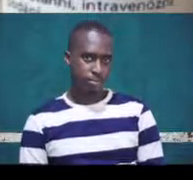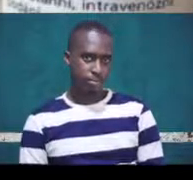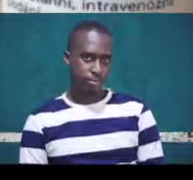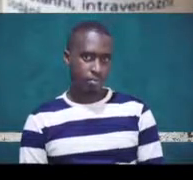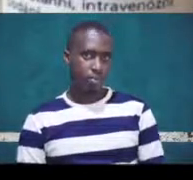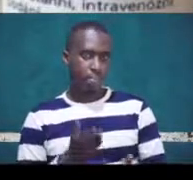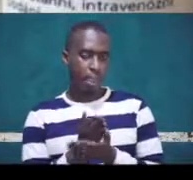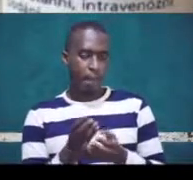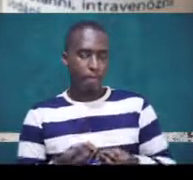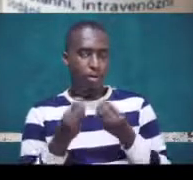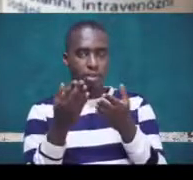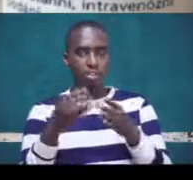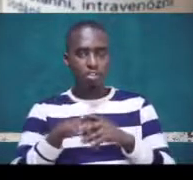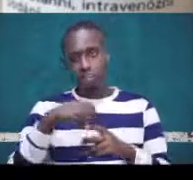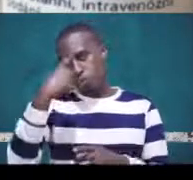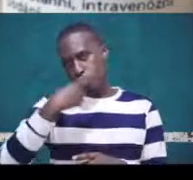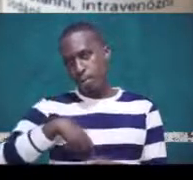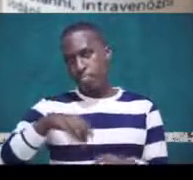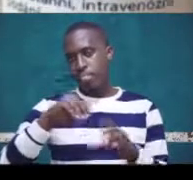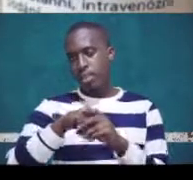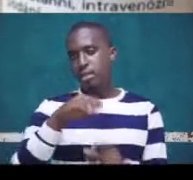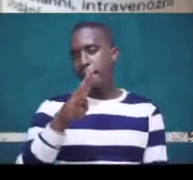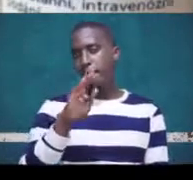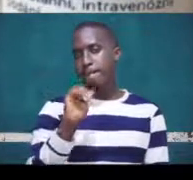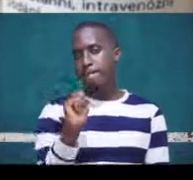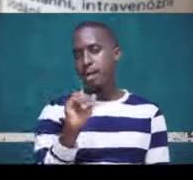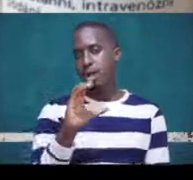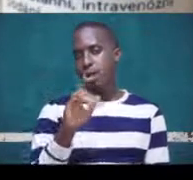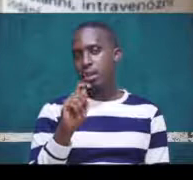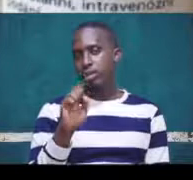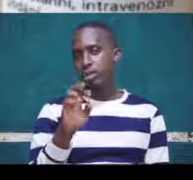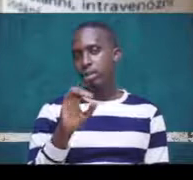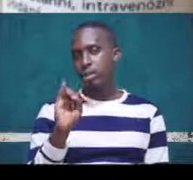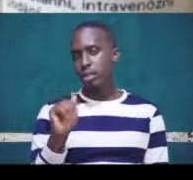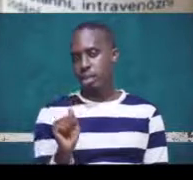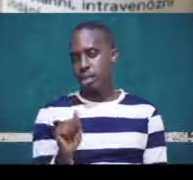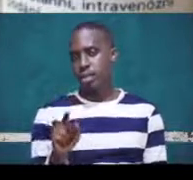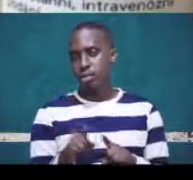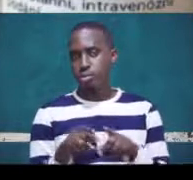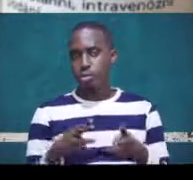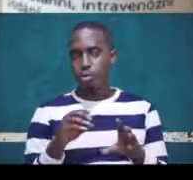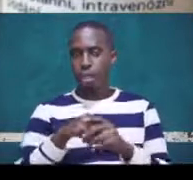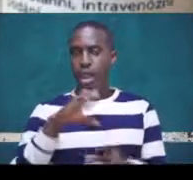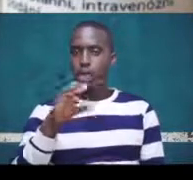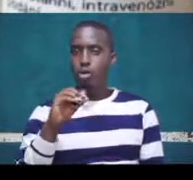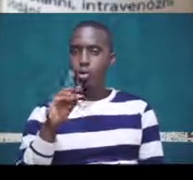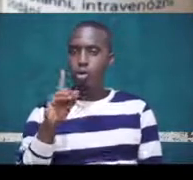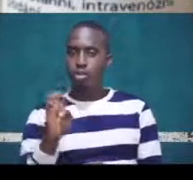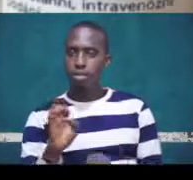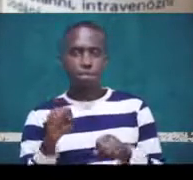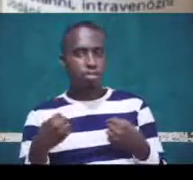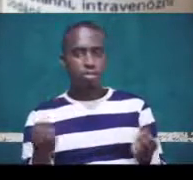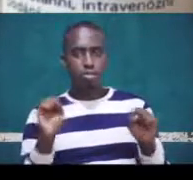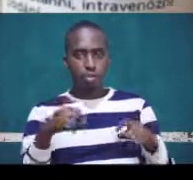That the production of human insulin in bacteria, as an example of the universality of the genetic code, is one good one we should not just